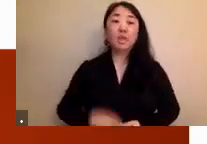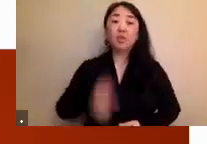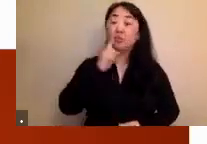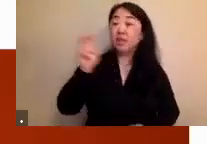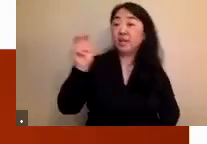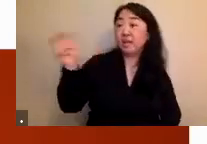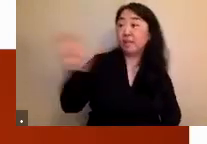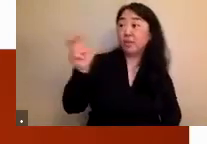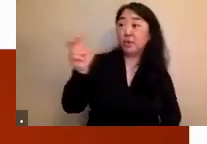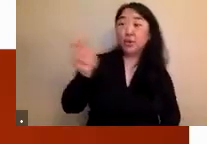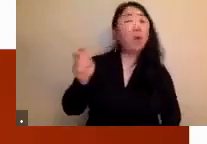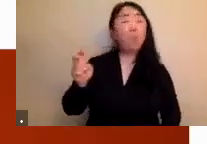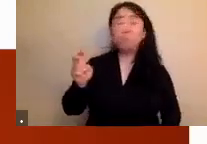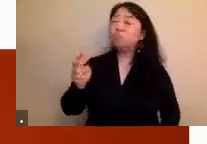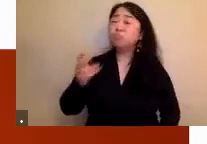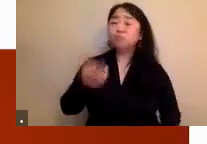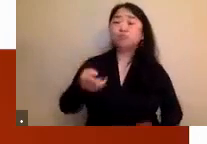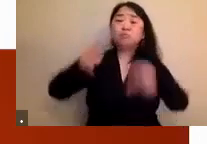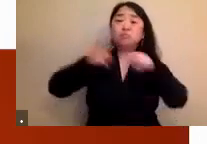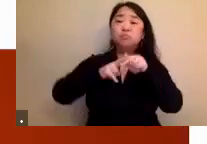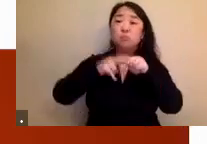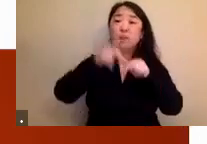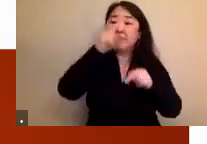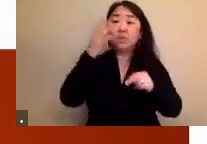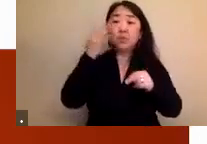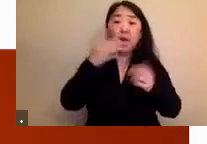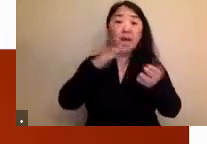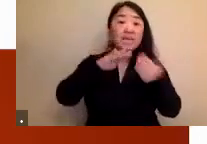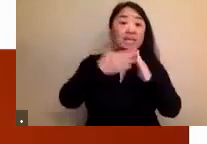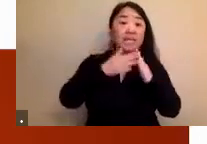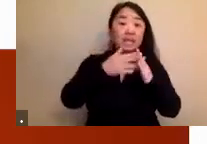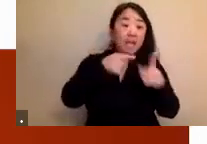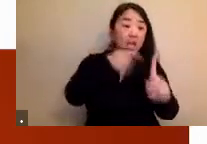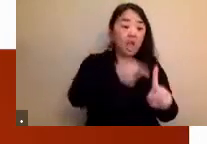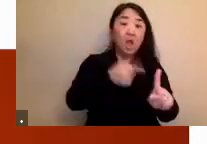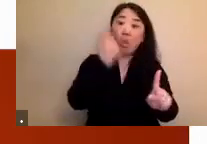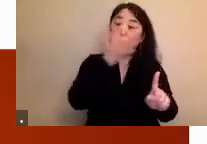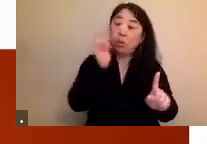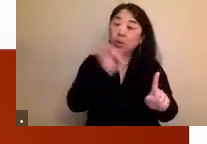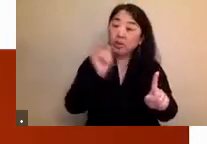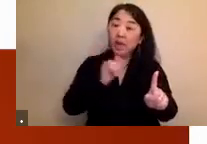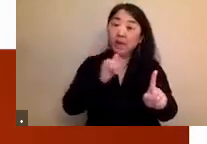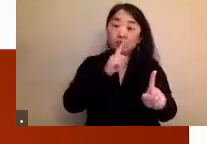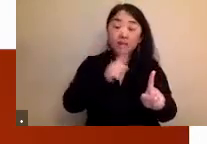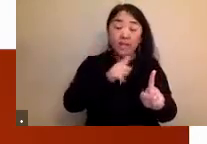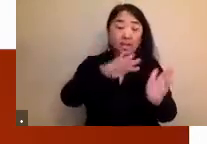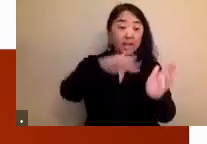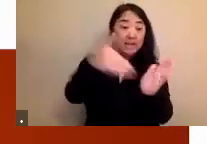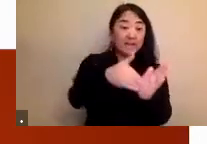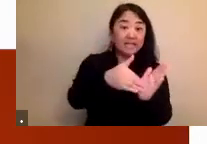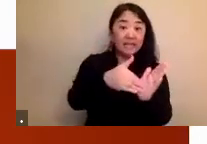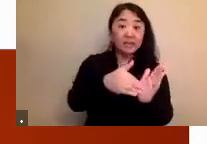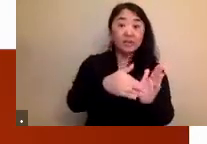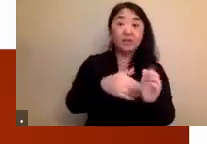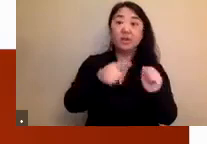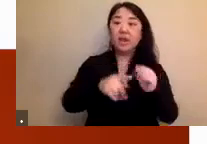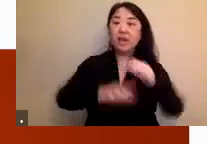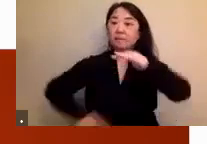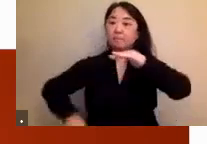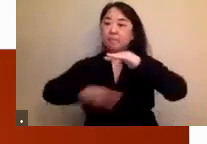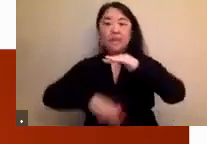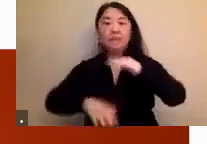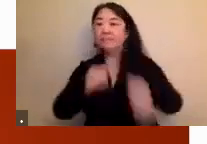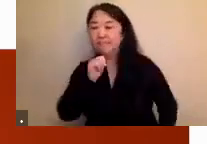live in cities. So even though these cities look like major epic centers, these over here that are at the bottom here, those are